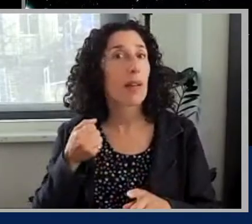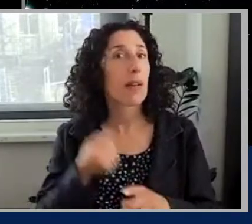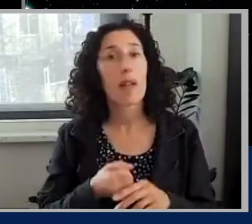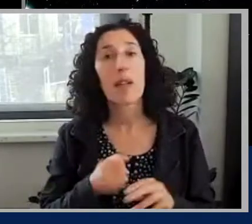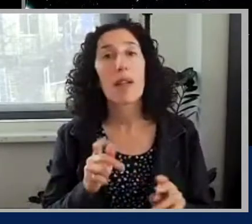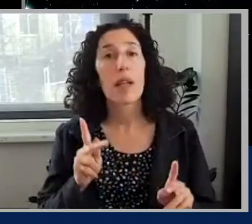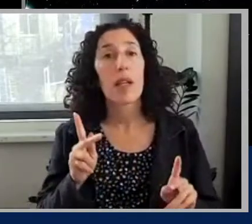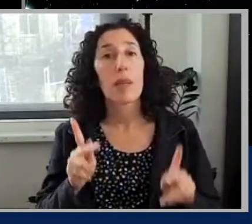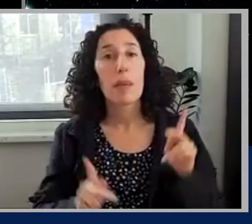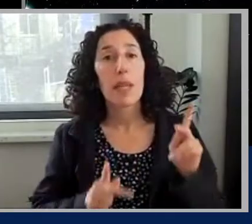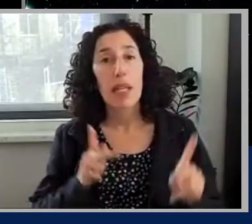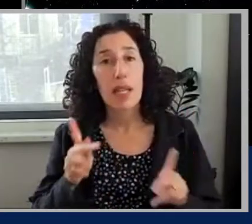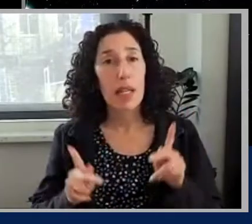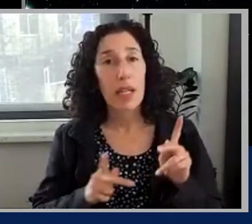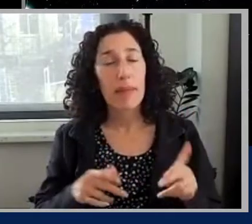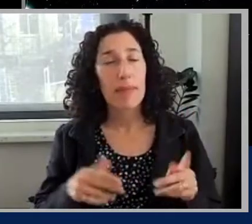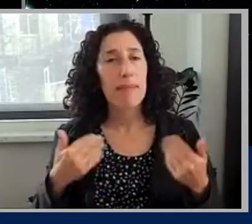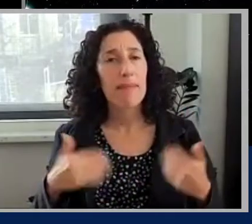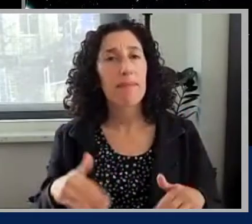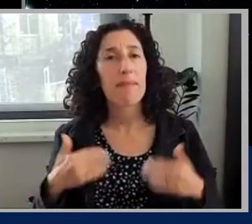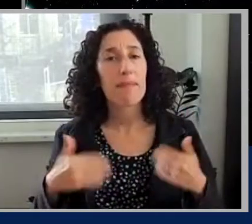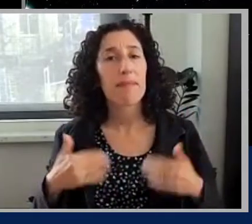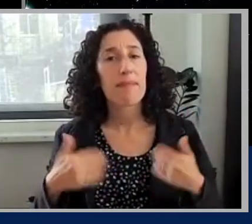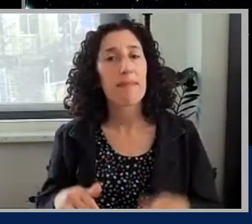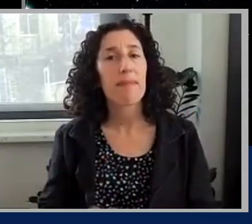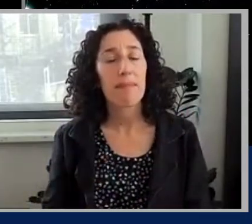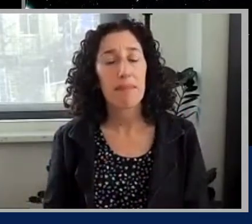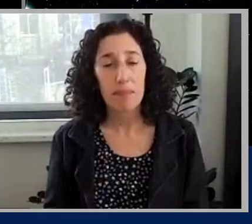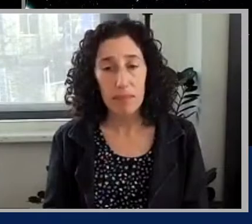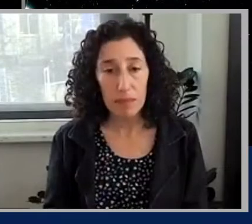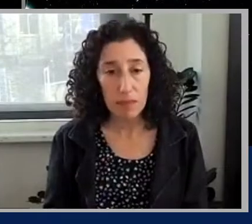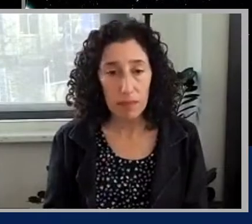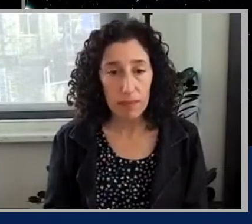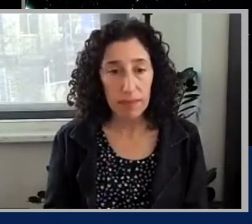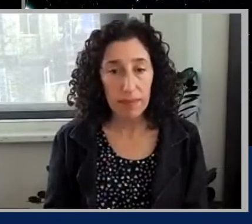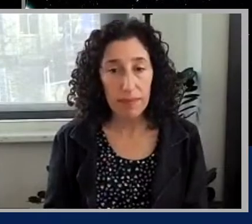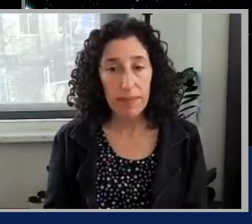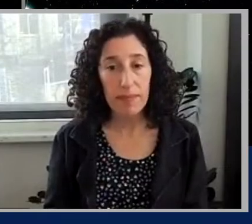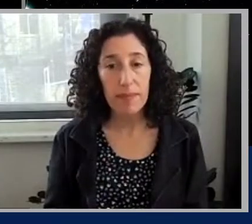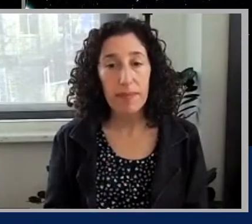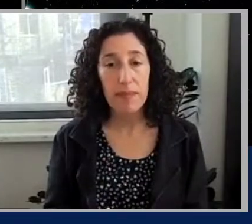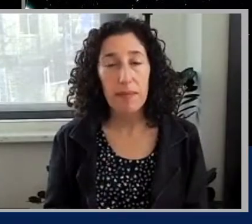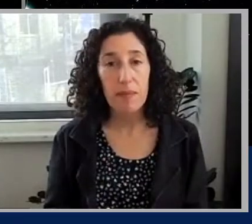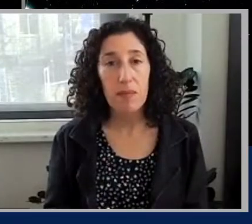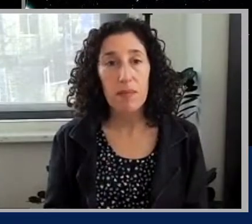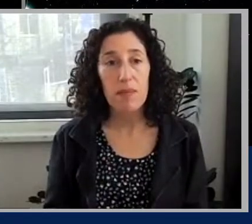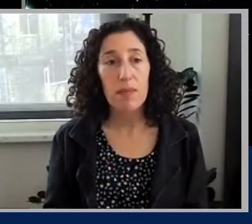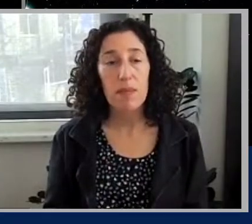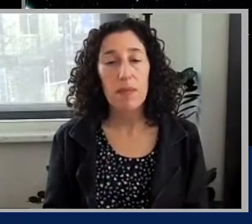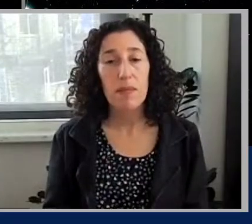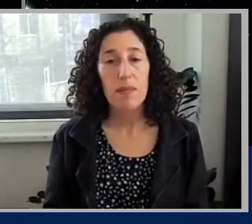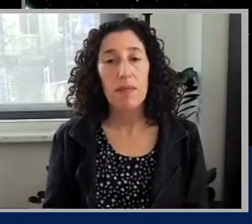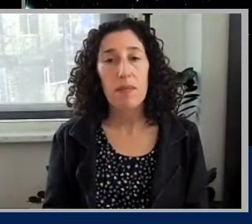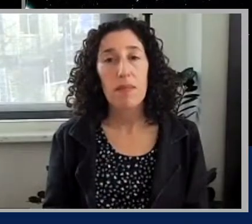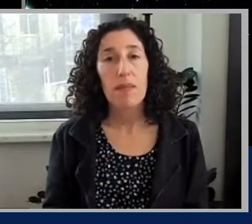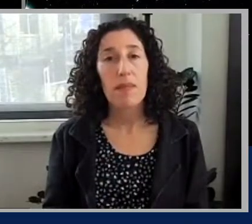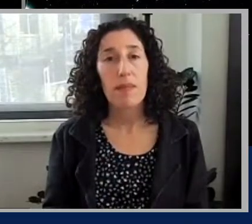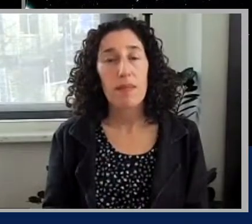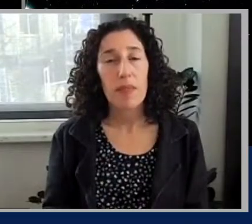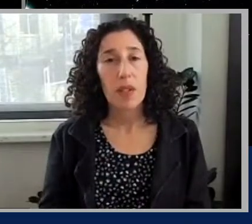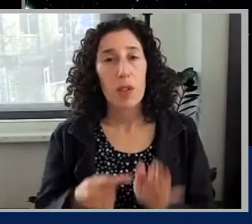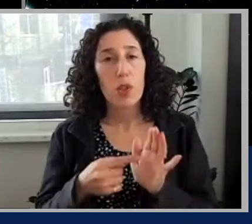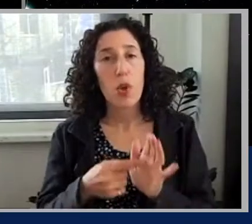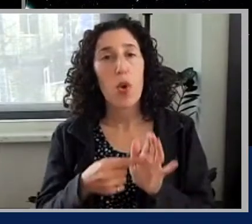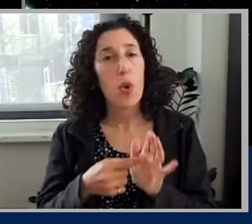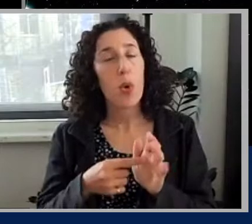Earth's population, and showcase the value of this as a tool was just